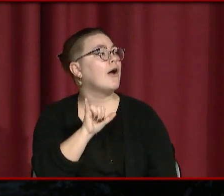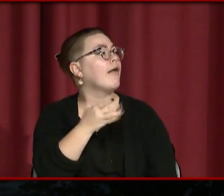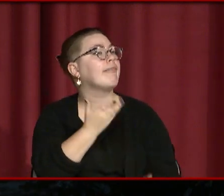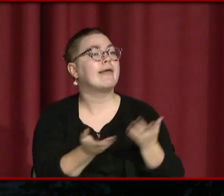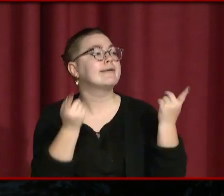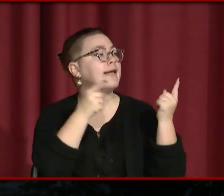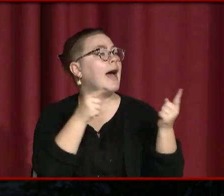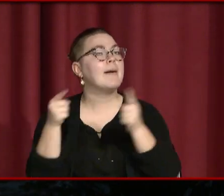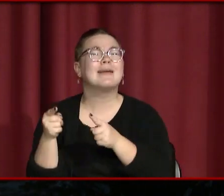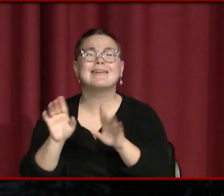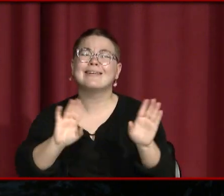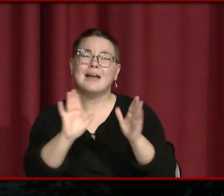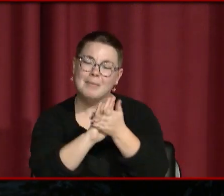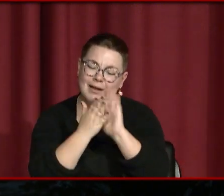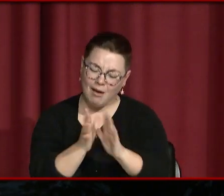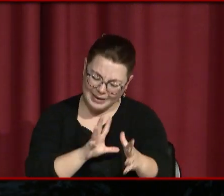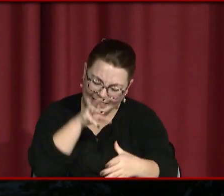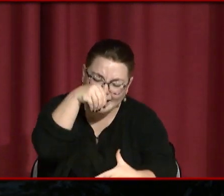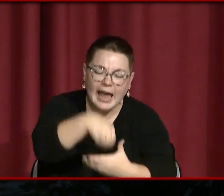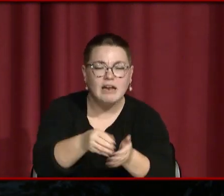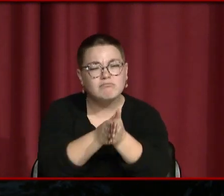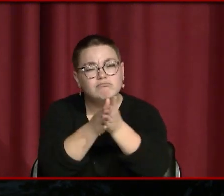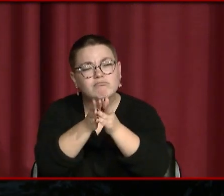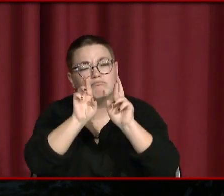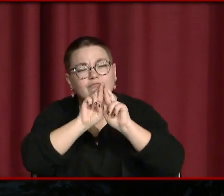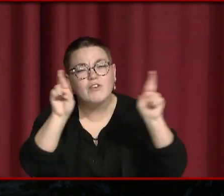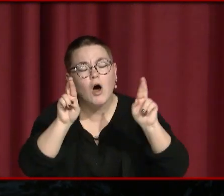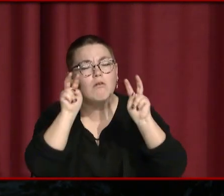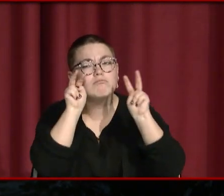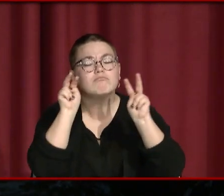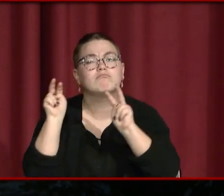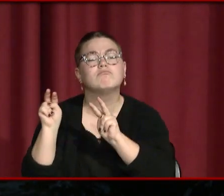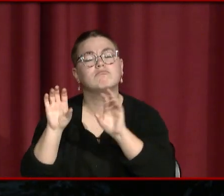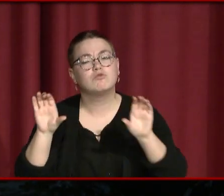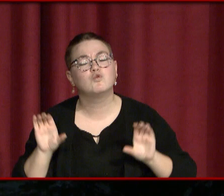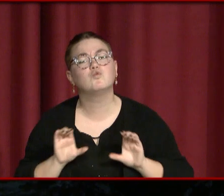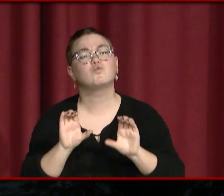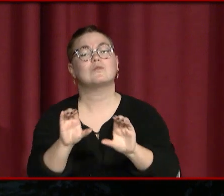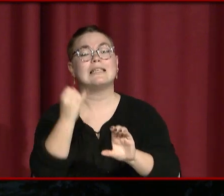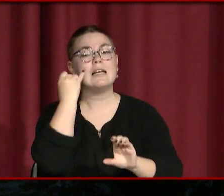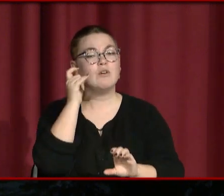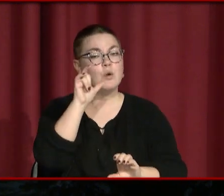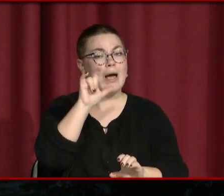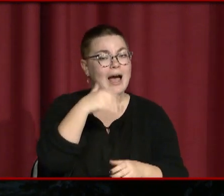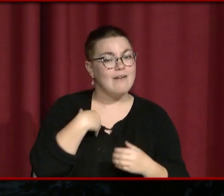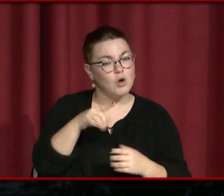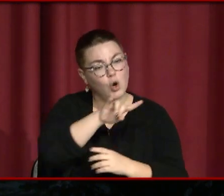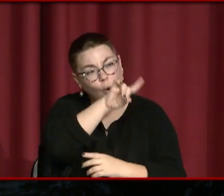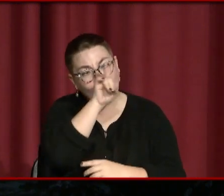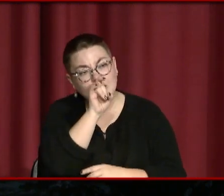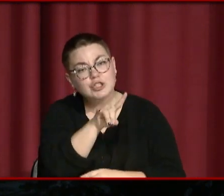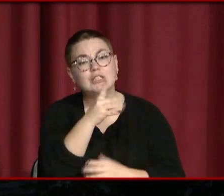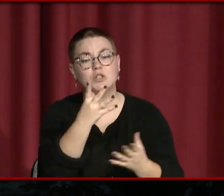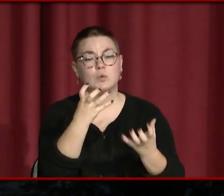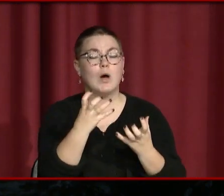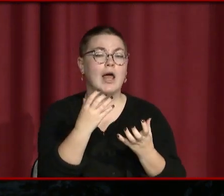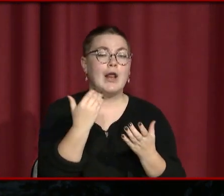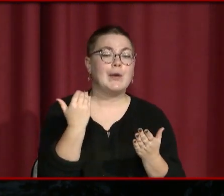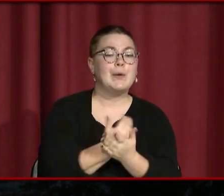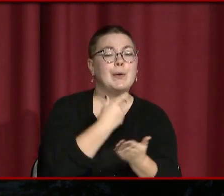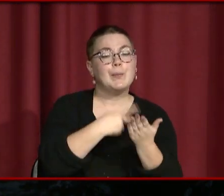be engaged and involved. So if you need help either registering to vote, learning how to vote, or you have ideas for